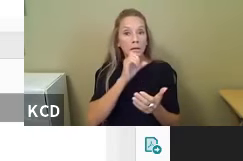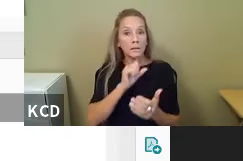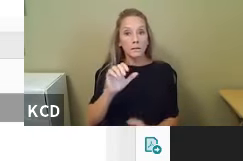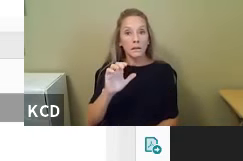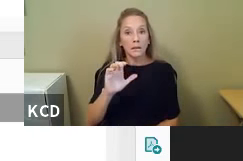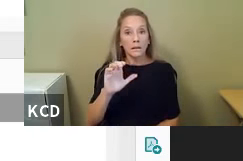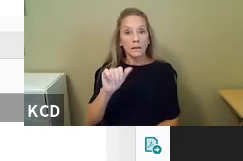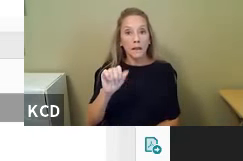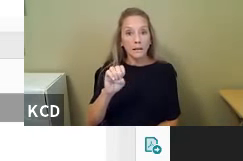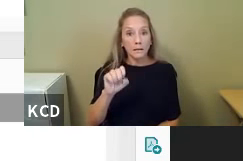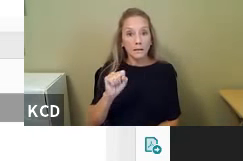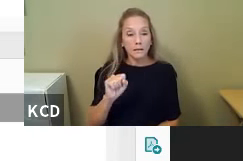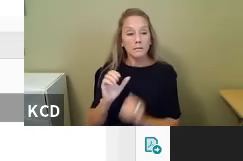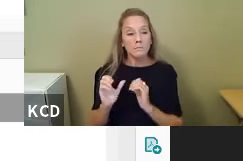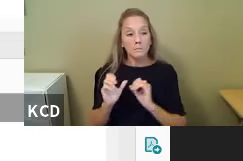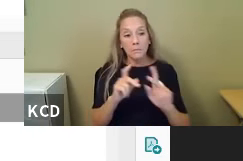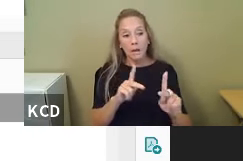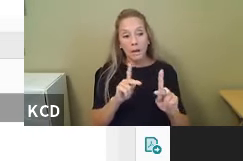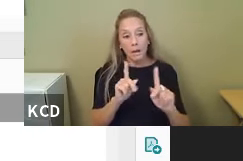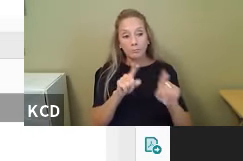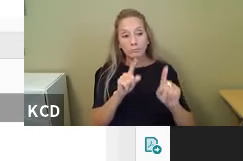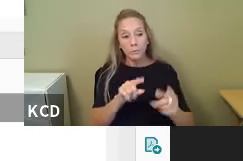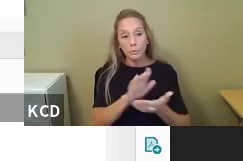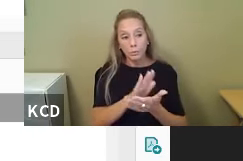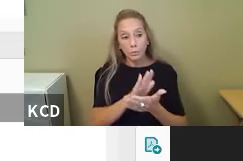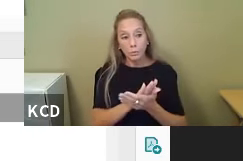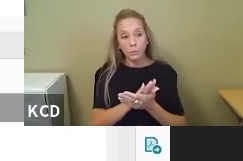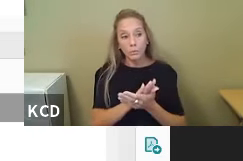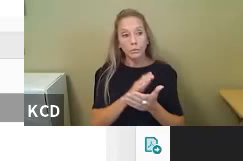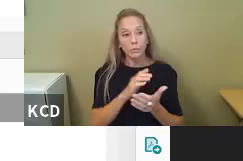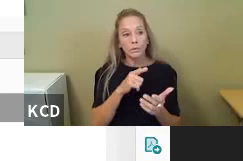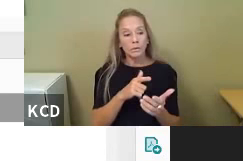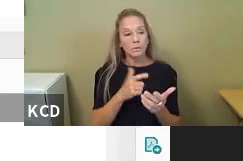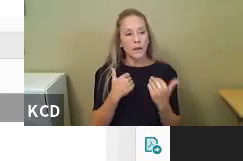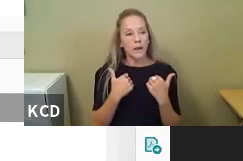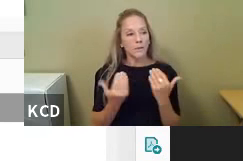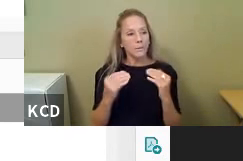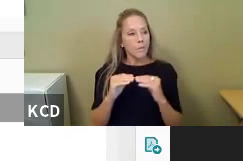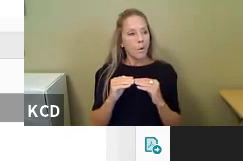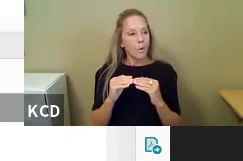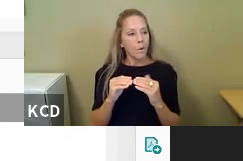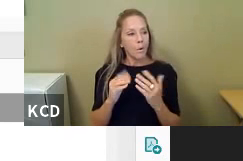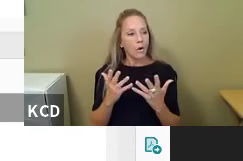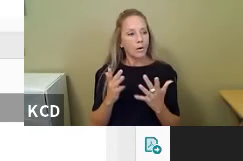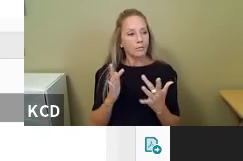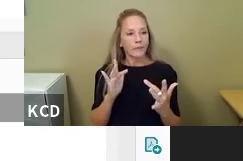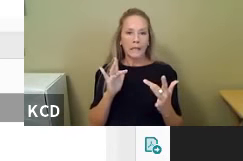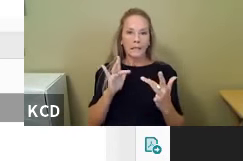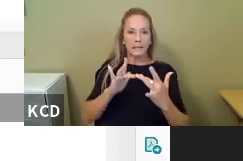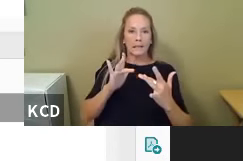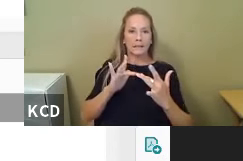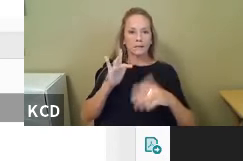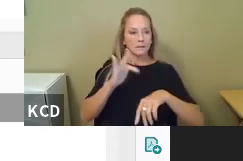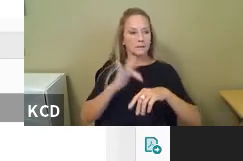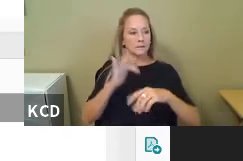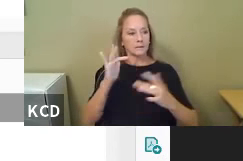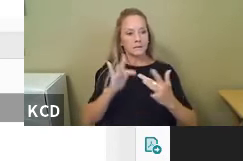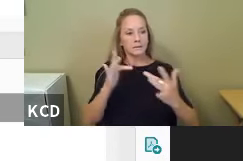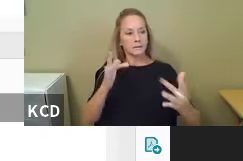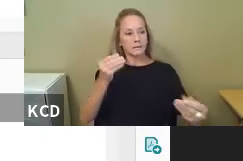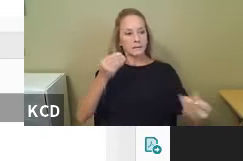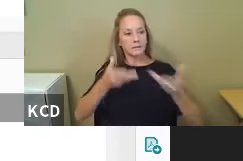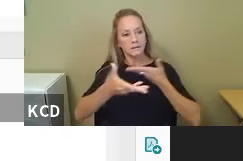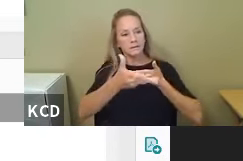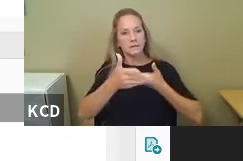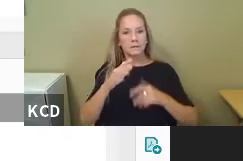cases with them back in school, they just have so many more contacts. If you get one case on a ball team,